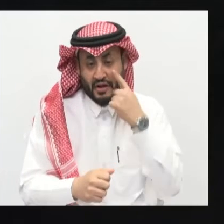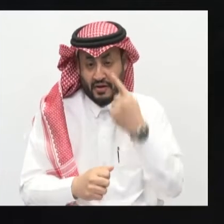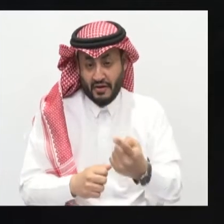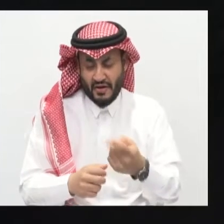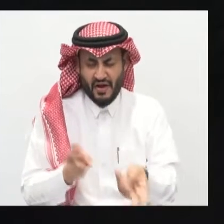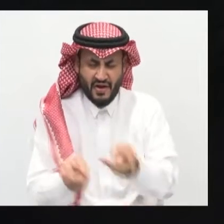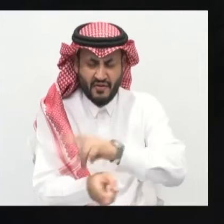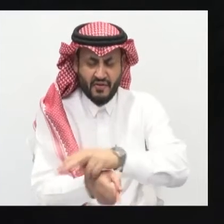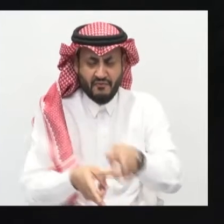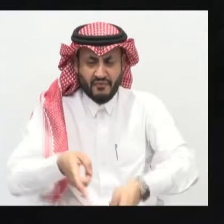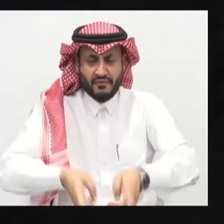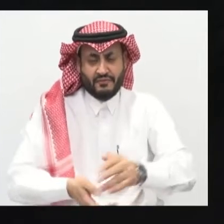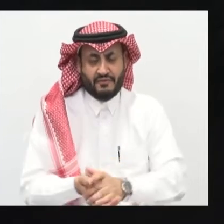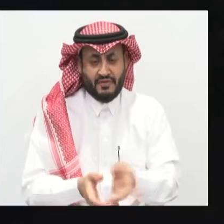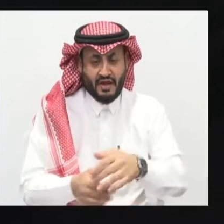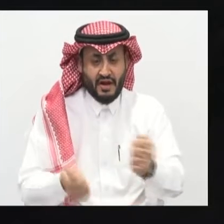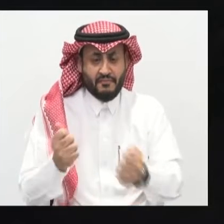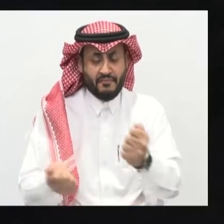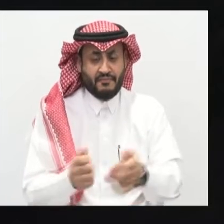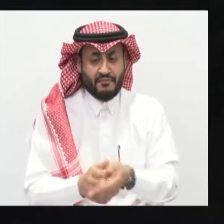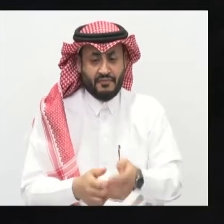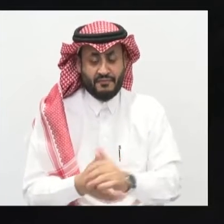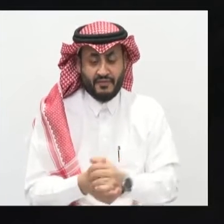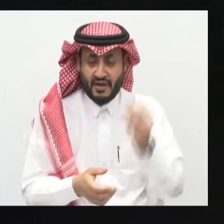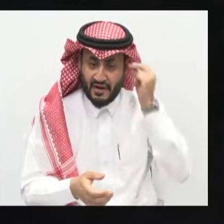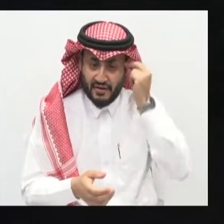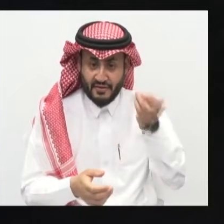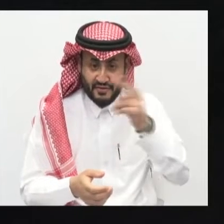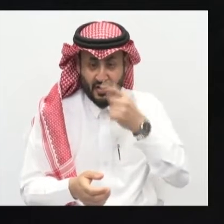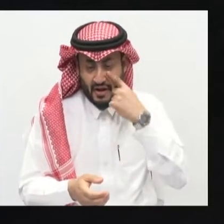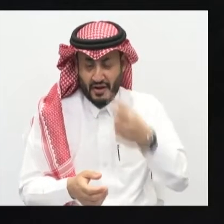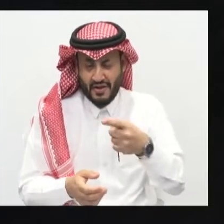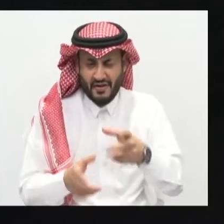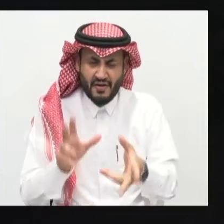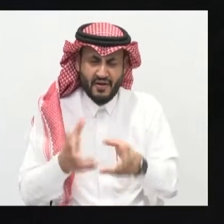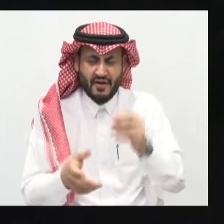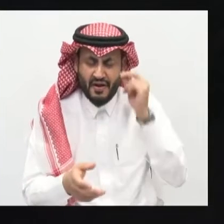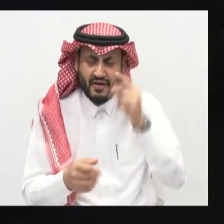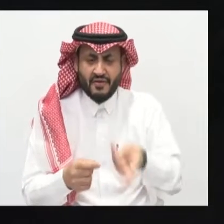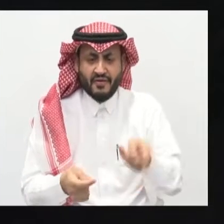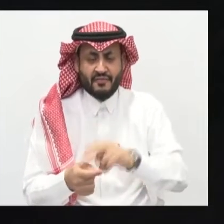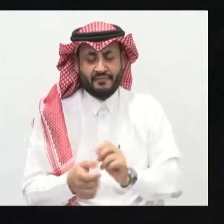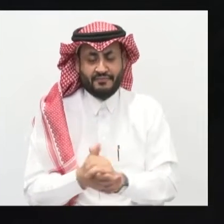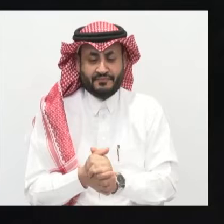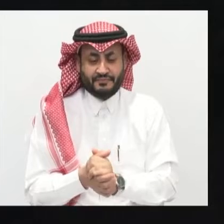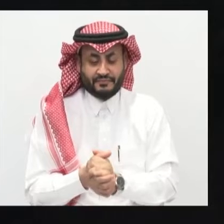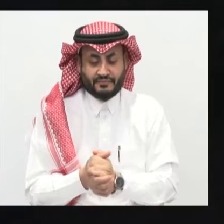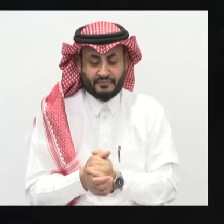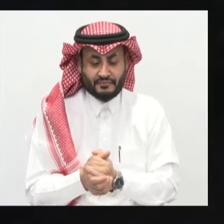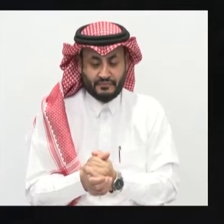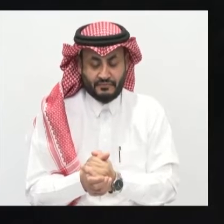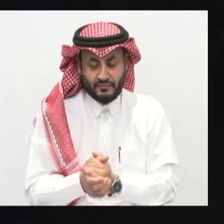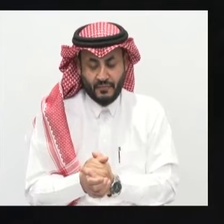a different way. Review it, remember, and see if there are things that you can start using.